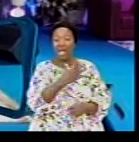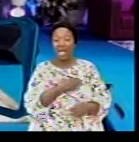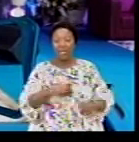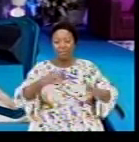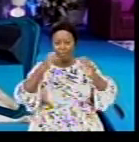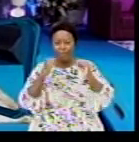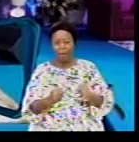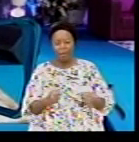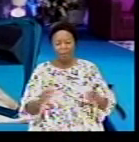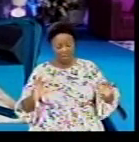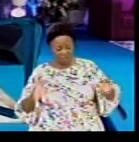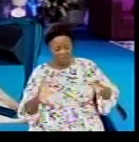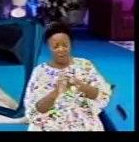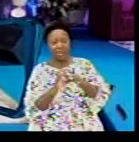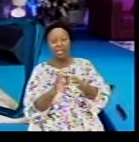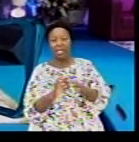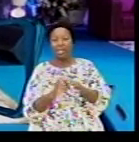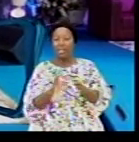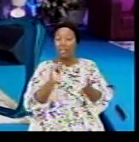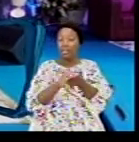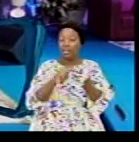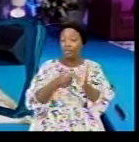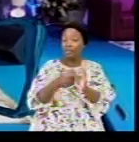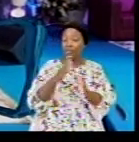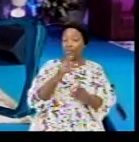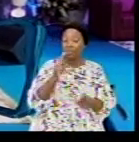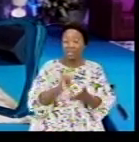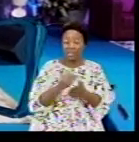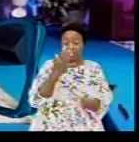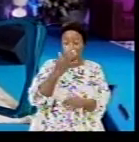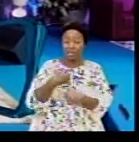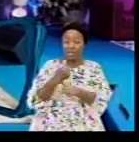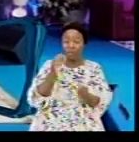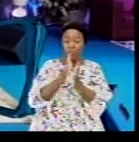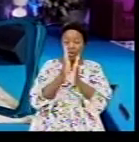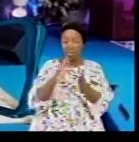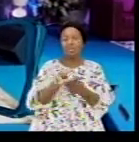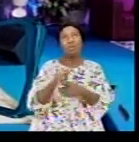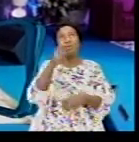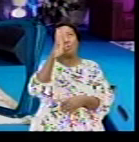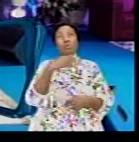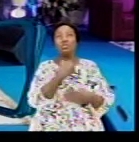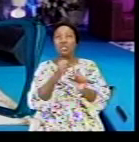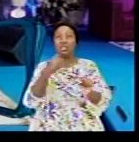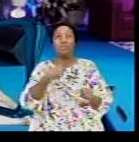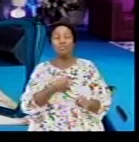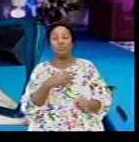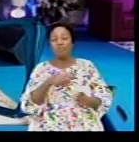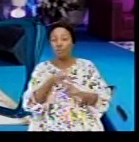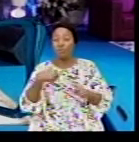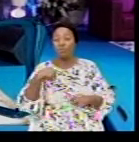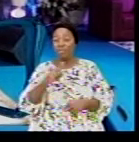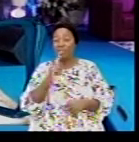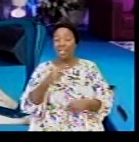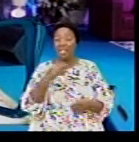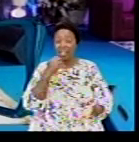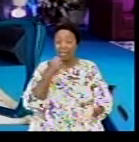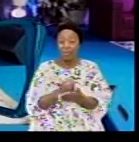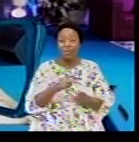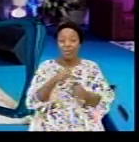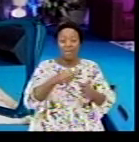Petitioner, that's the one that is making a request and saying, God, save me. When we say amen, that petitioner,